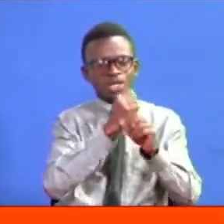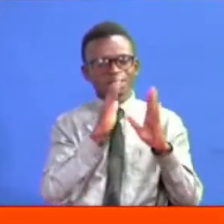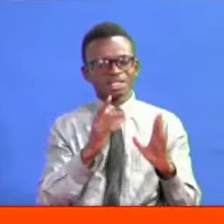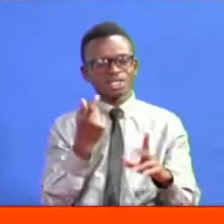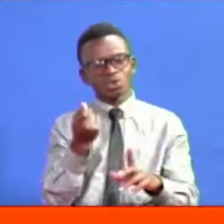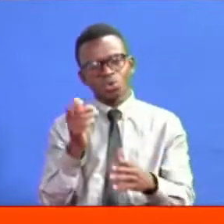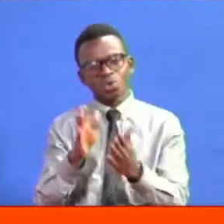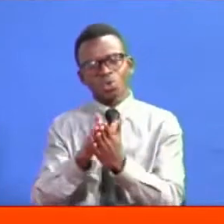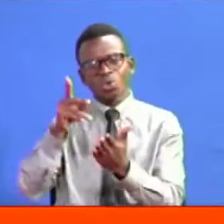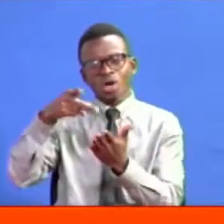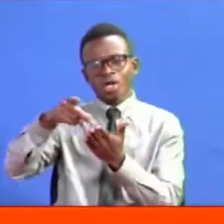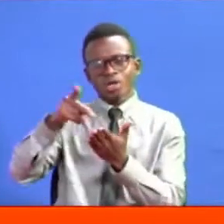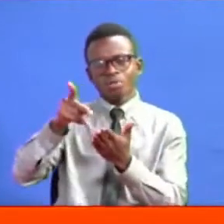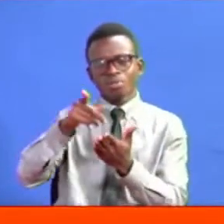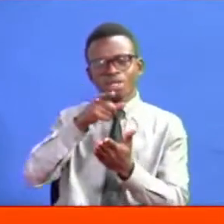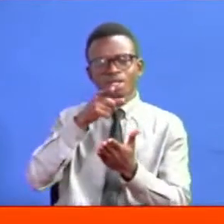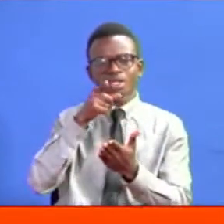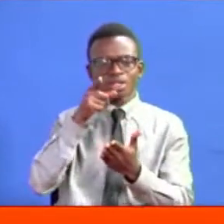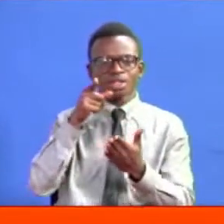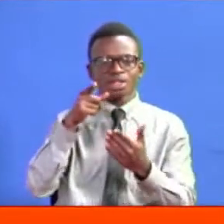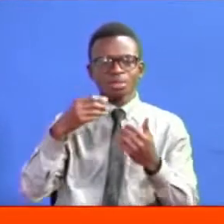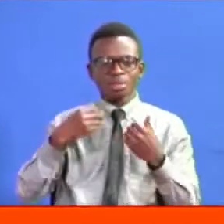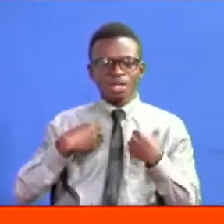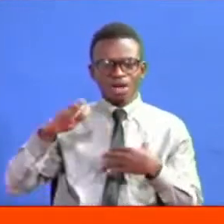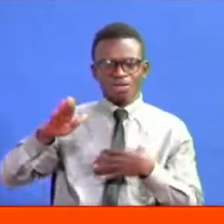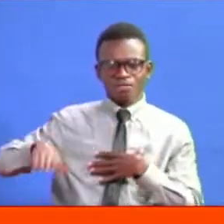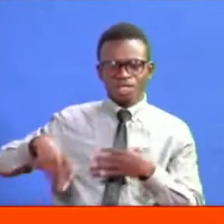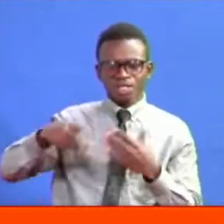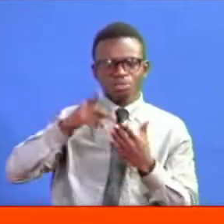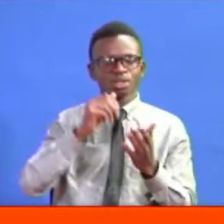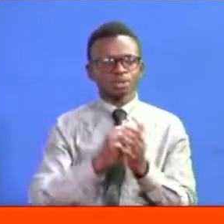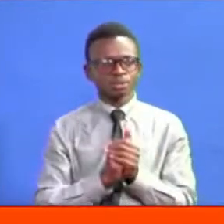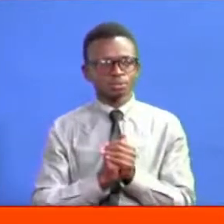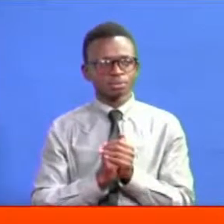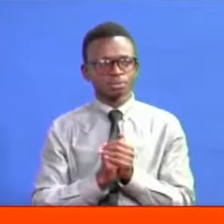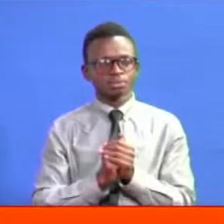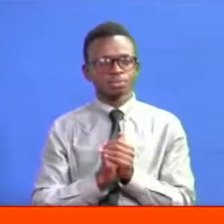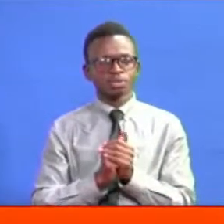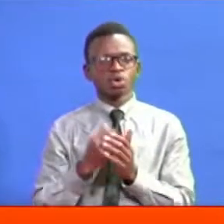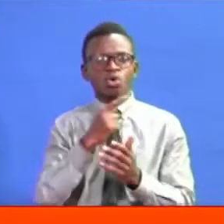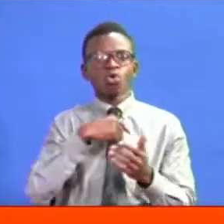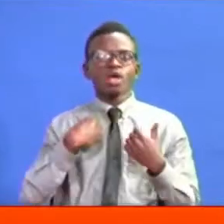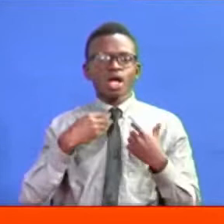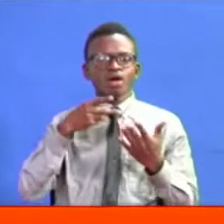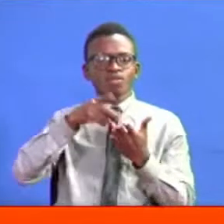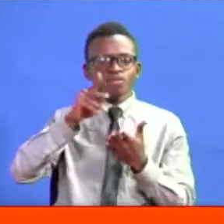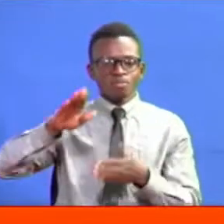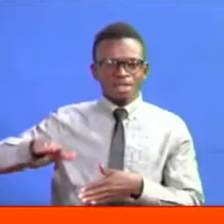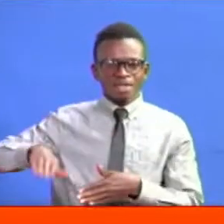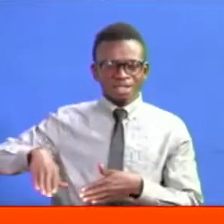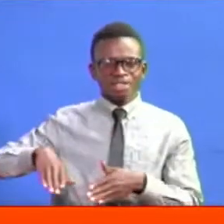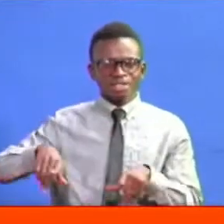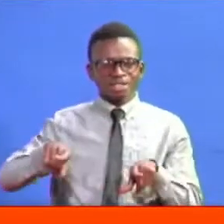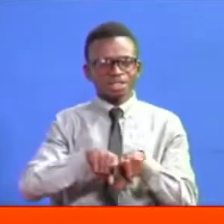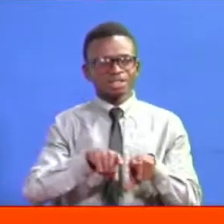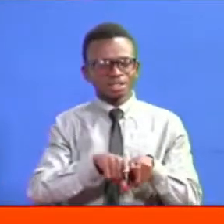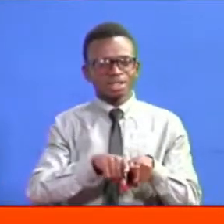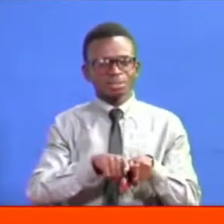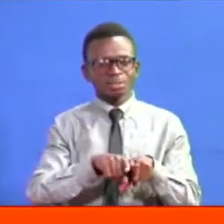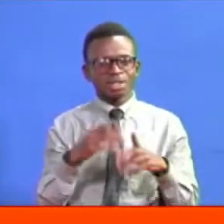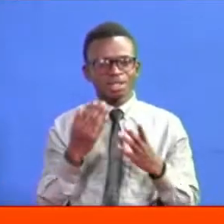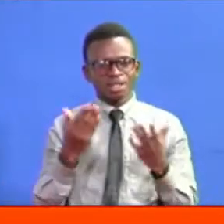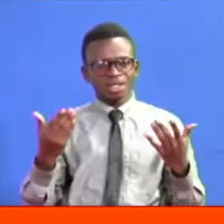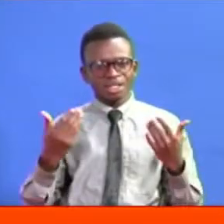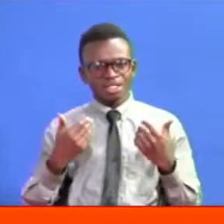delayed apart from not being promoted for the past 10 years. Seen like salary delays and other problems like lack of supplies. There are